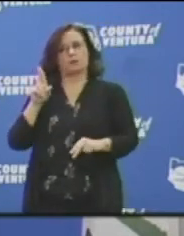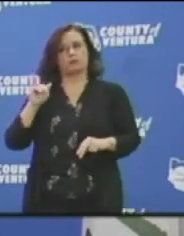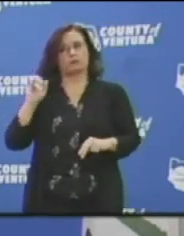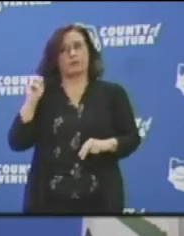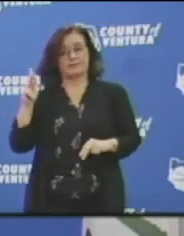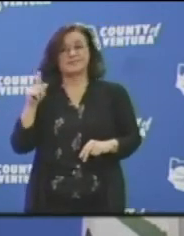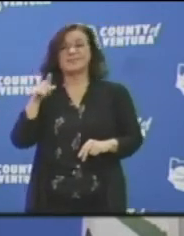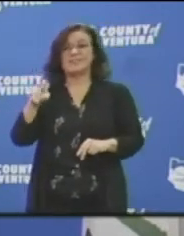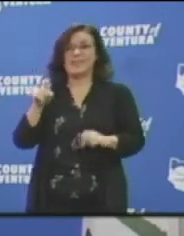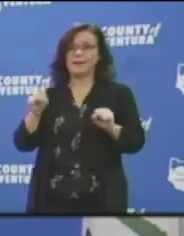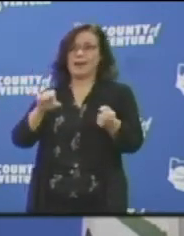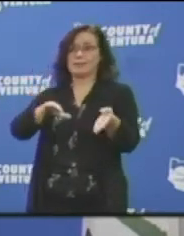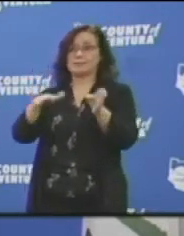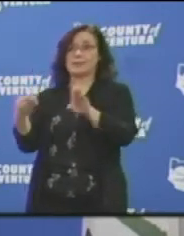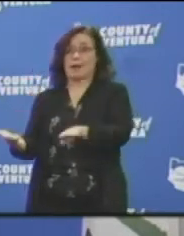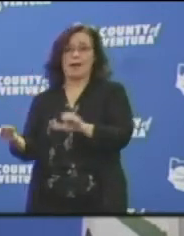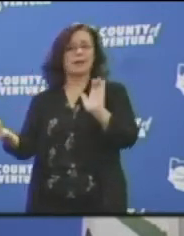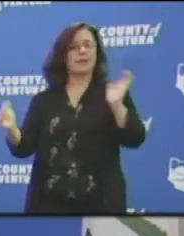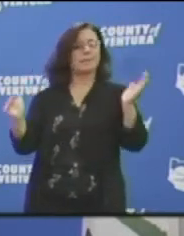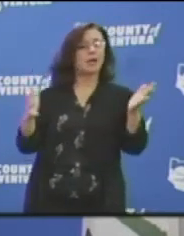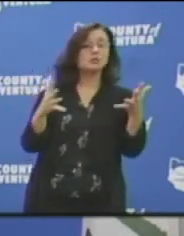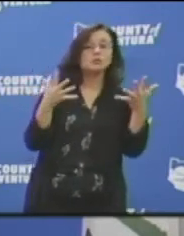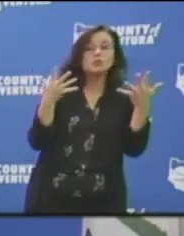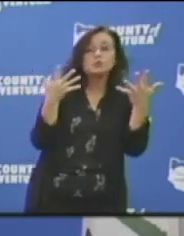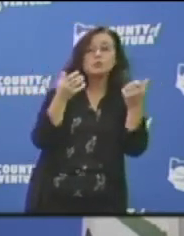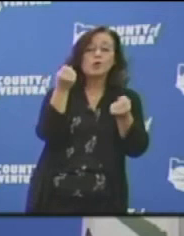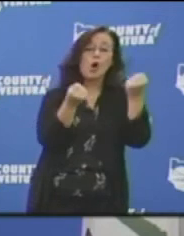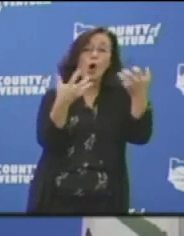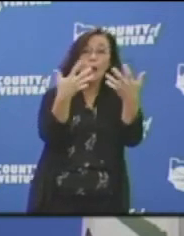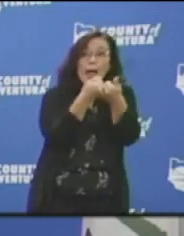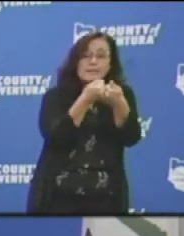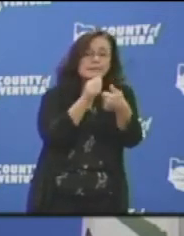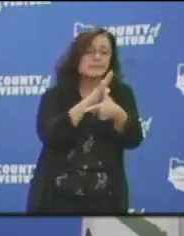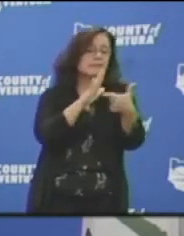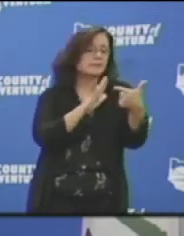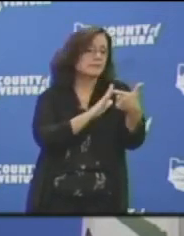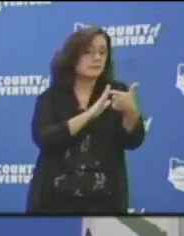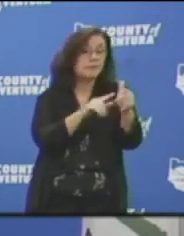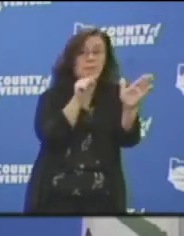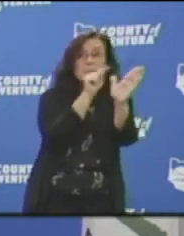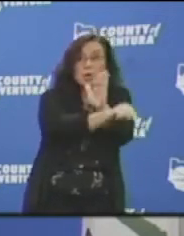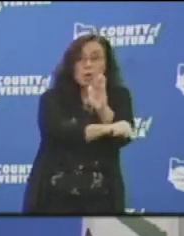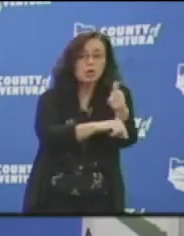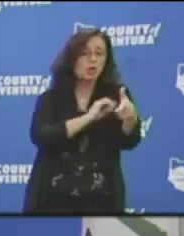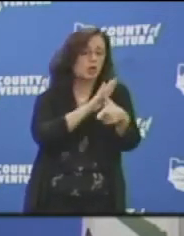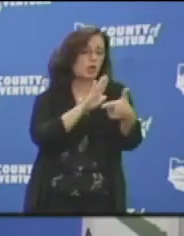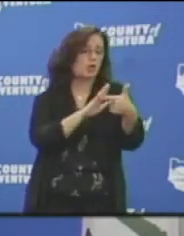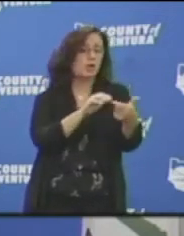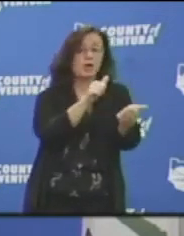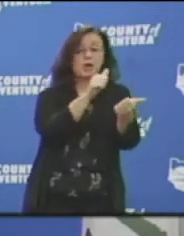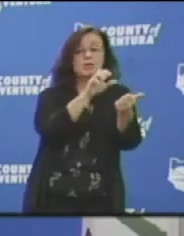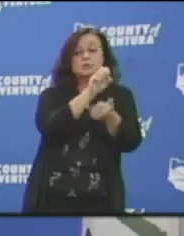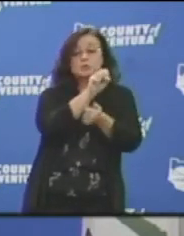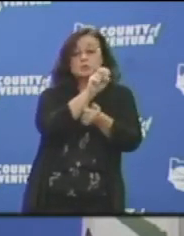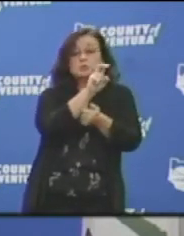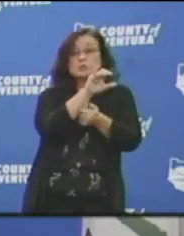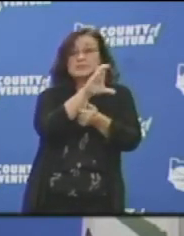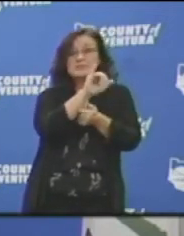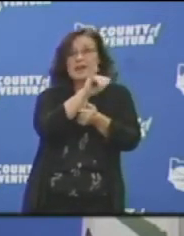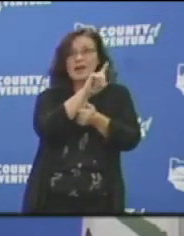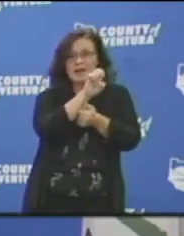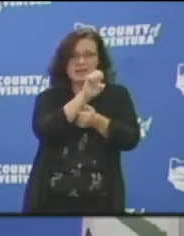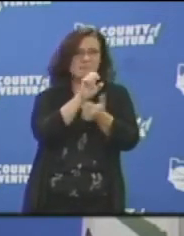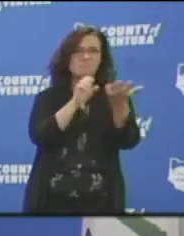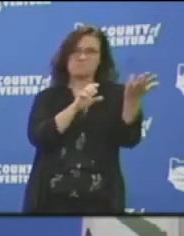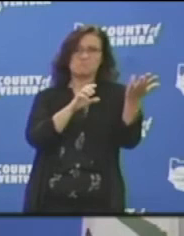motor vehicle accident, homicide, or suicide. This is a disease that knows